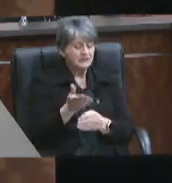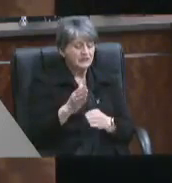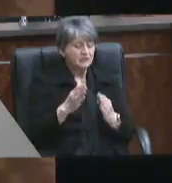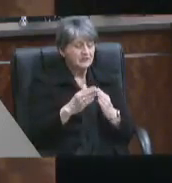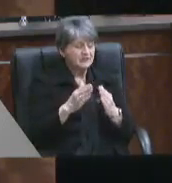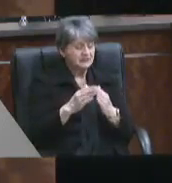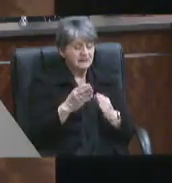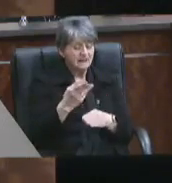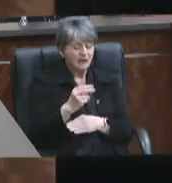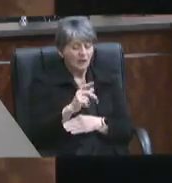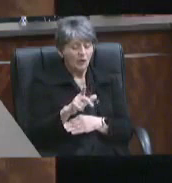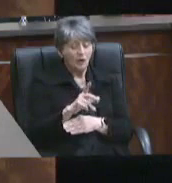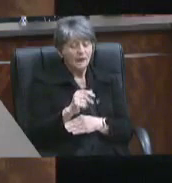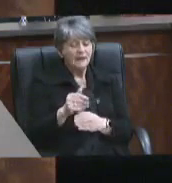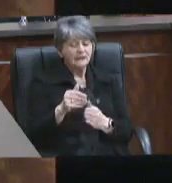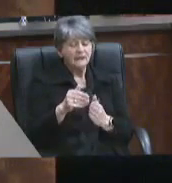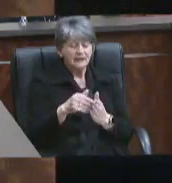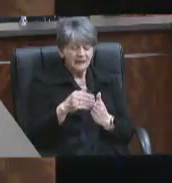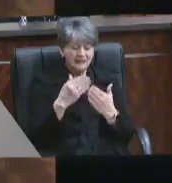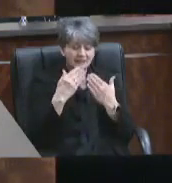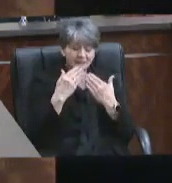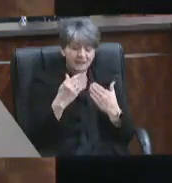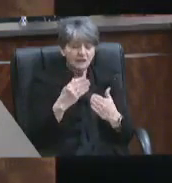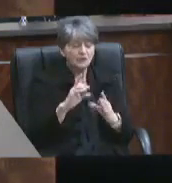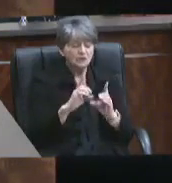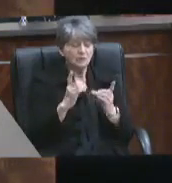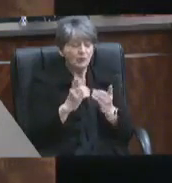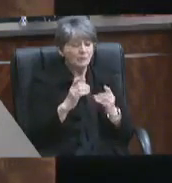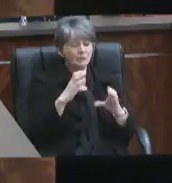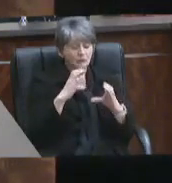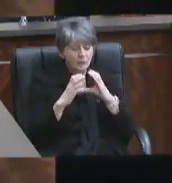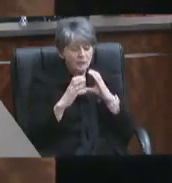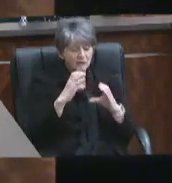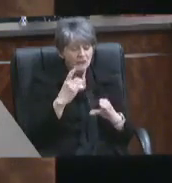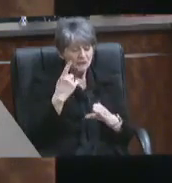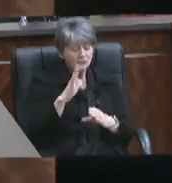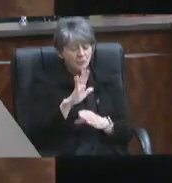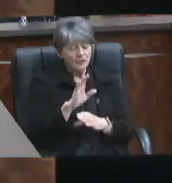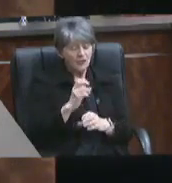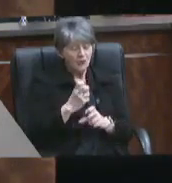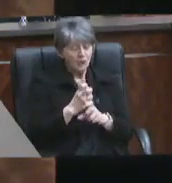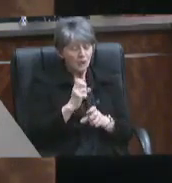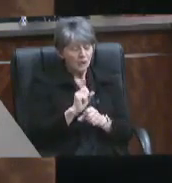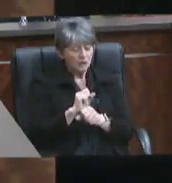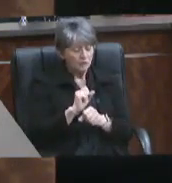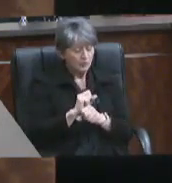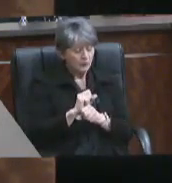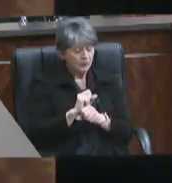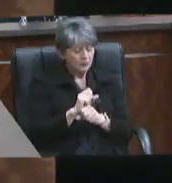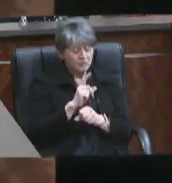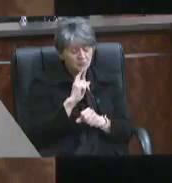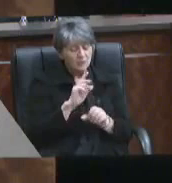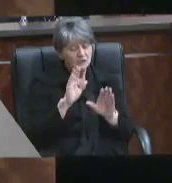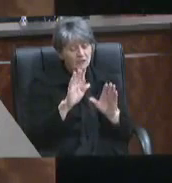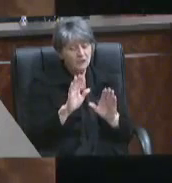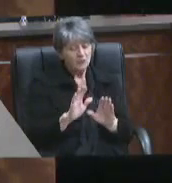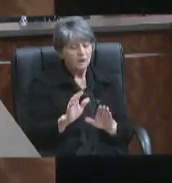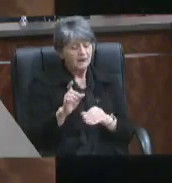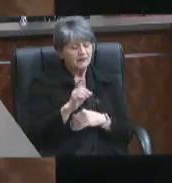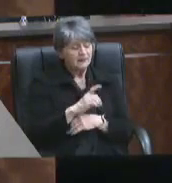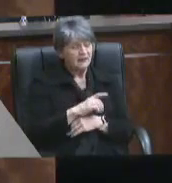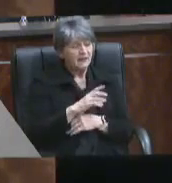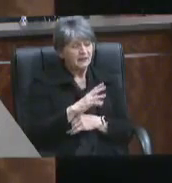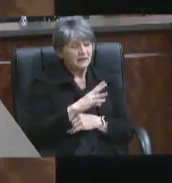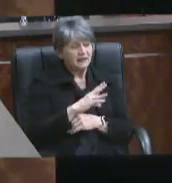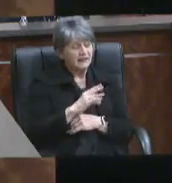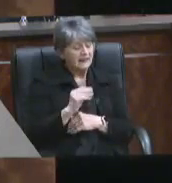thanks to the Department of Communications for their hard work, and just really a great day. And I